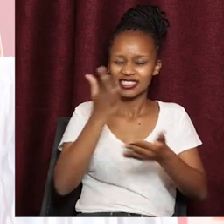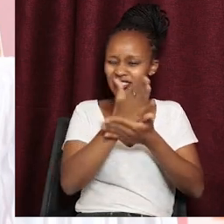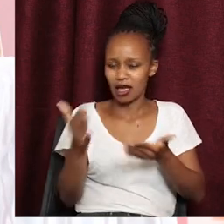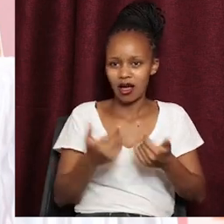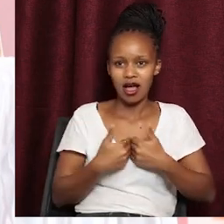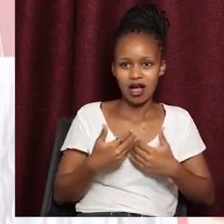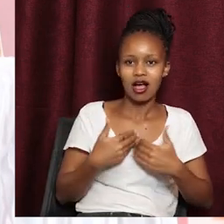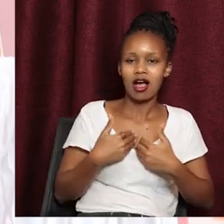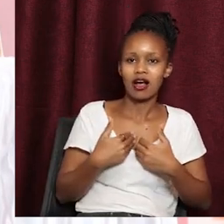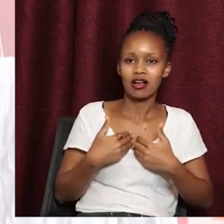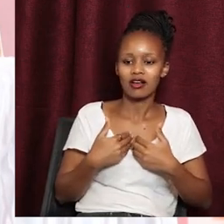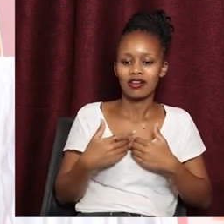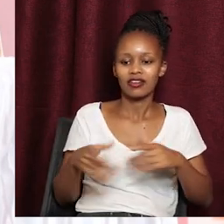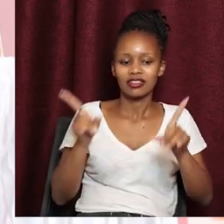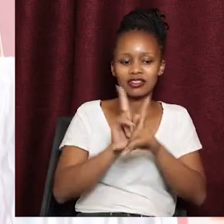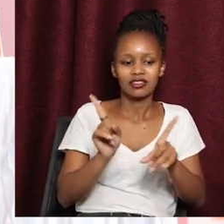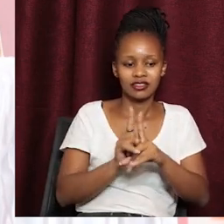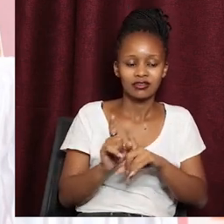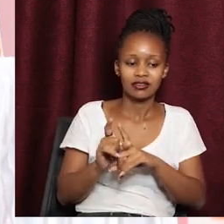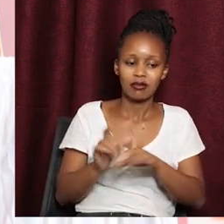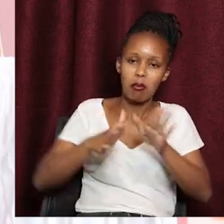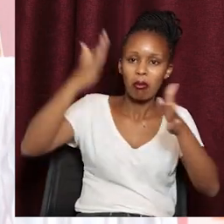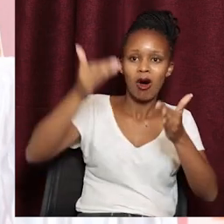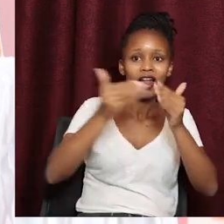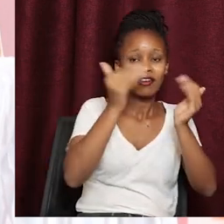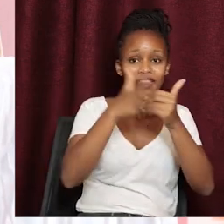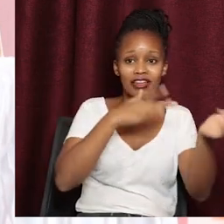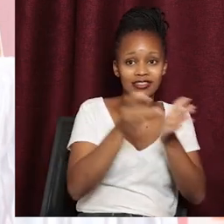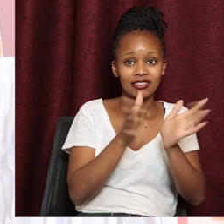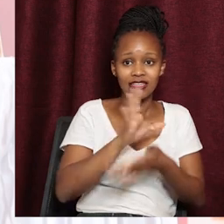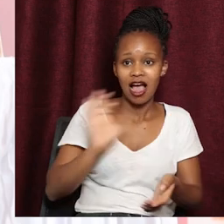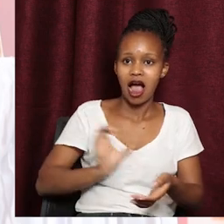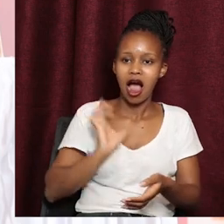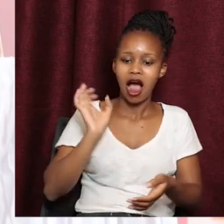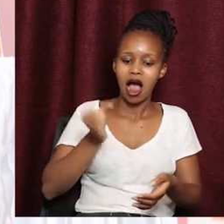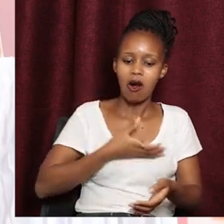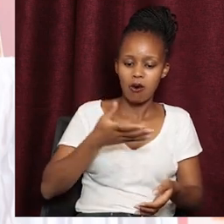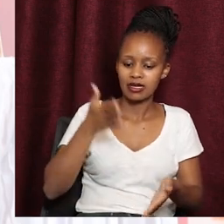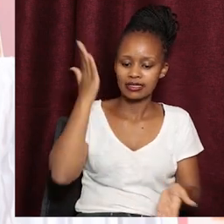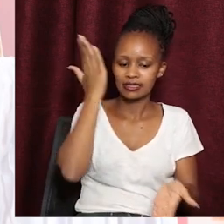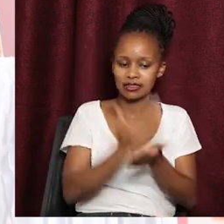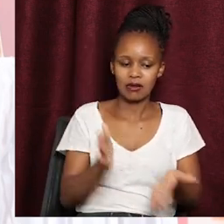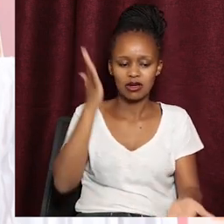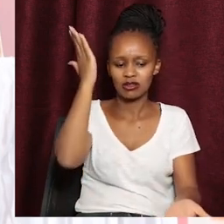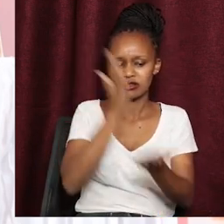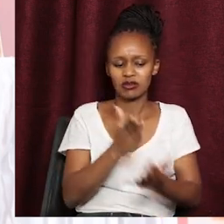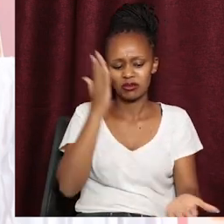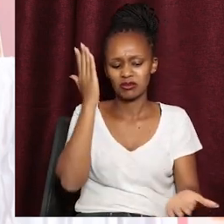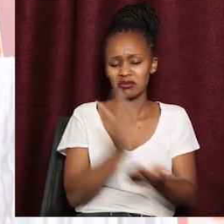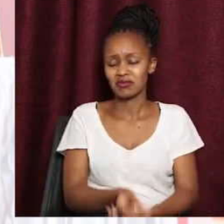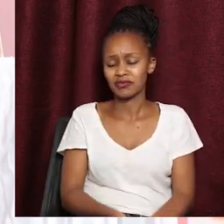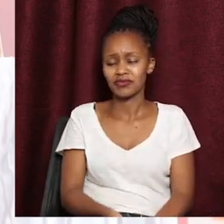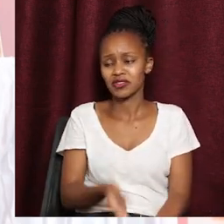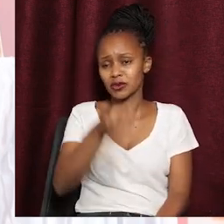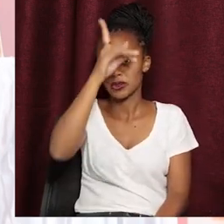them have replaced Jesus. So some of us are more loyal to the people, more afraid of the